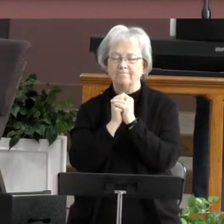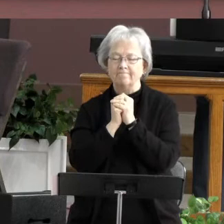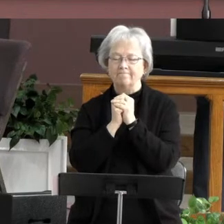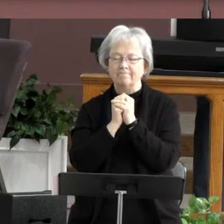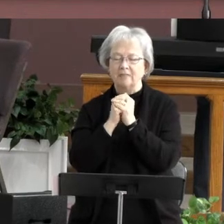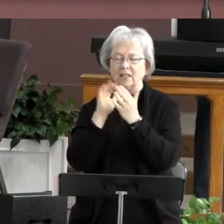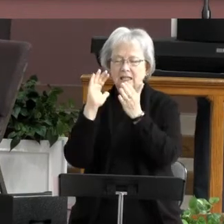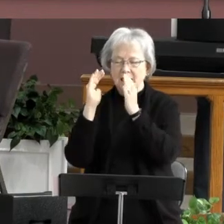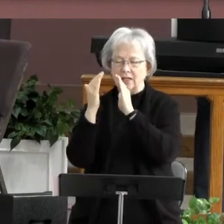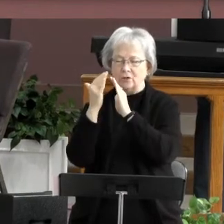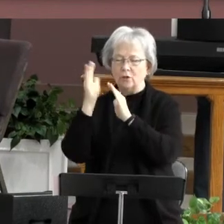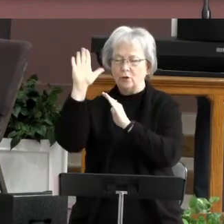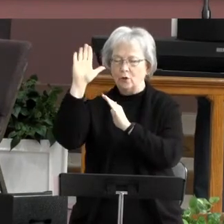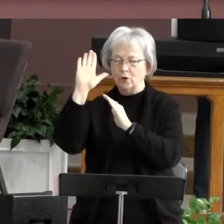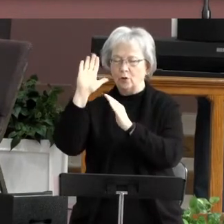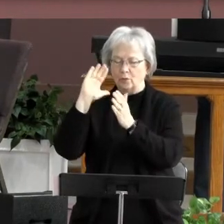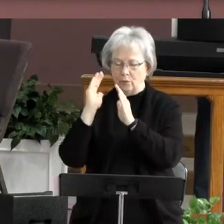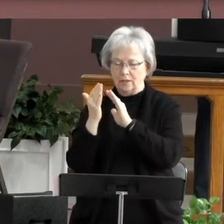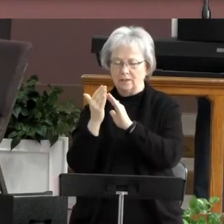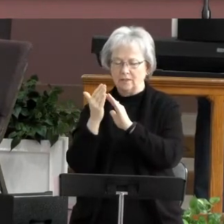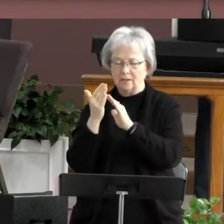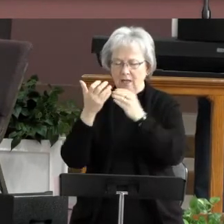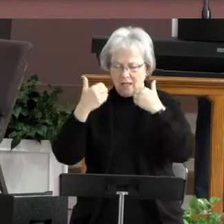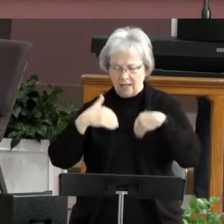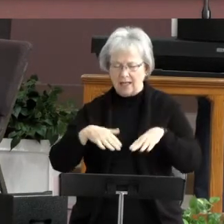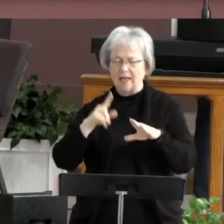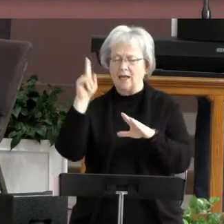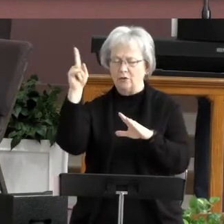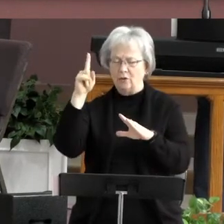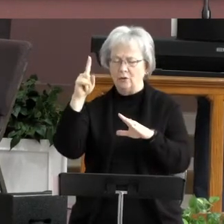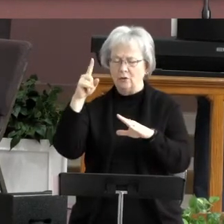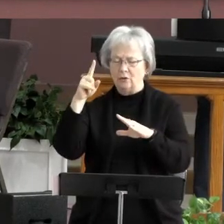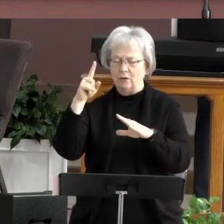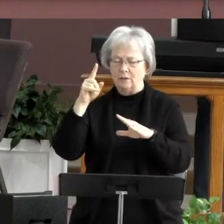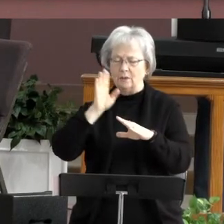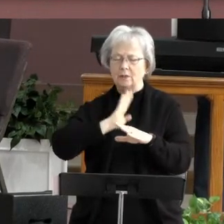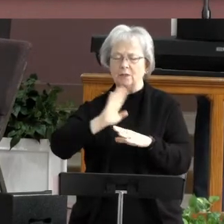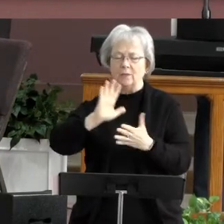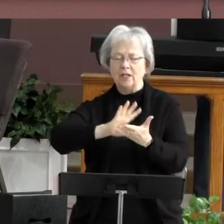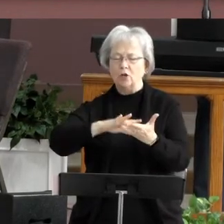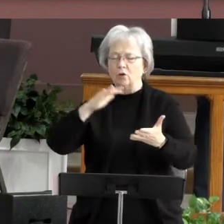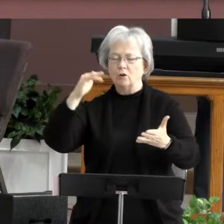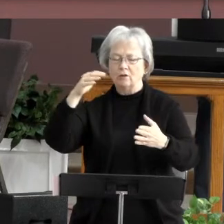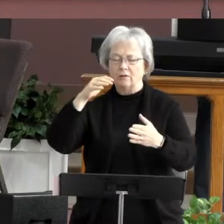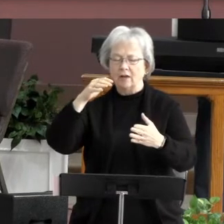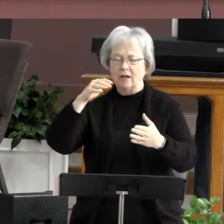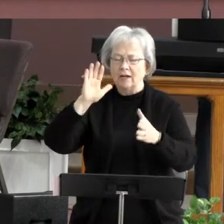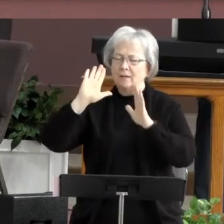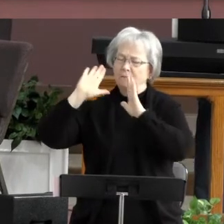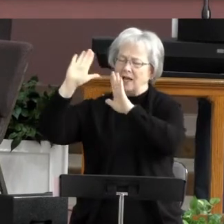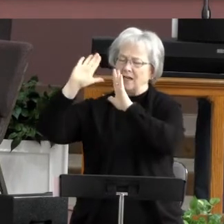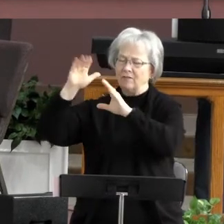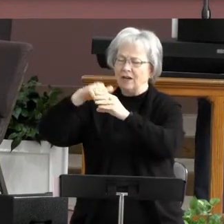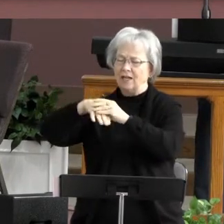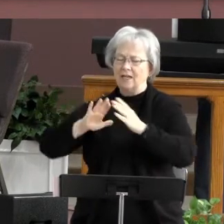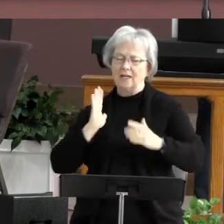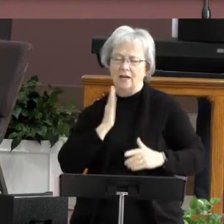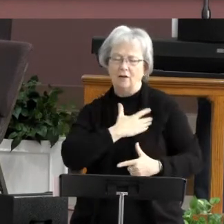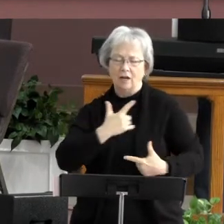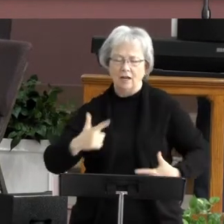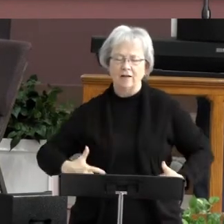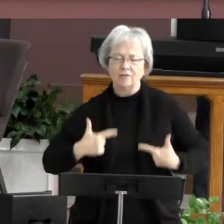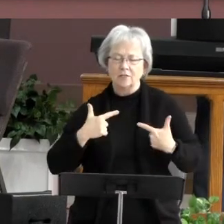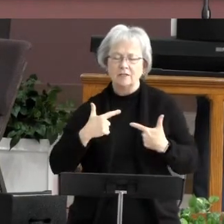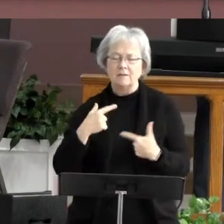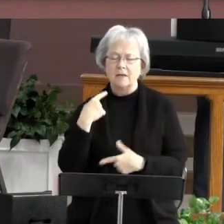to allow You to be magnified through our lives. Help us right now to just consider all